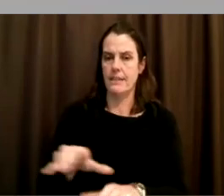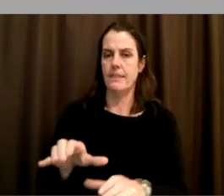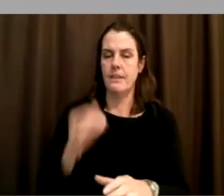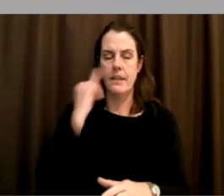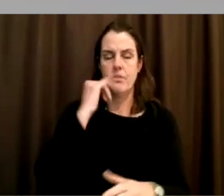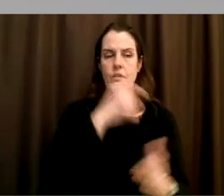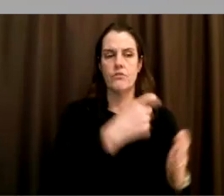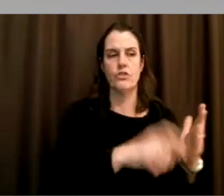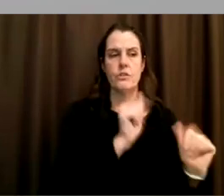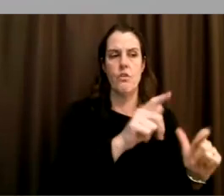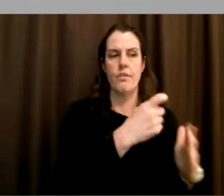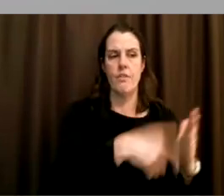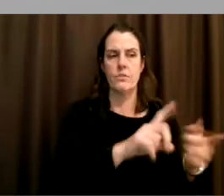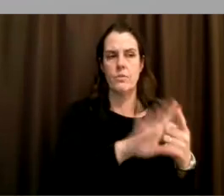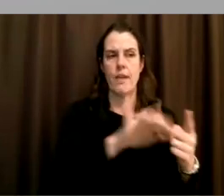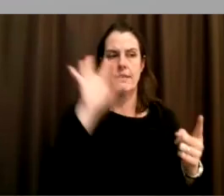I mean, I